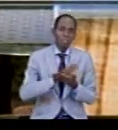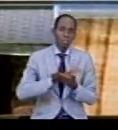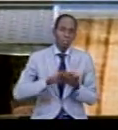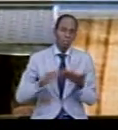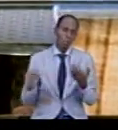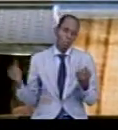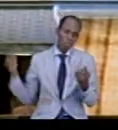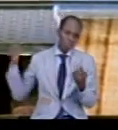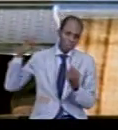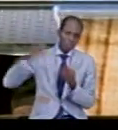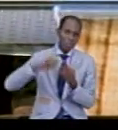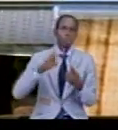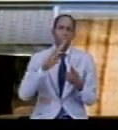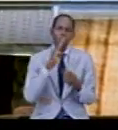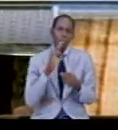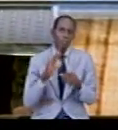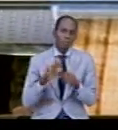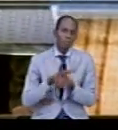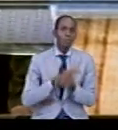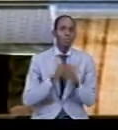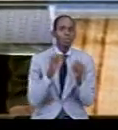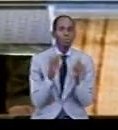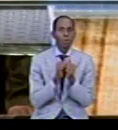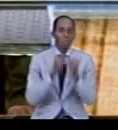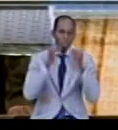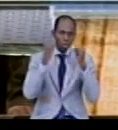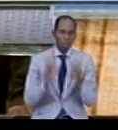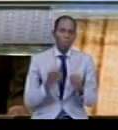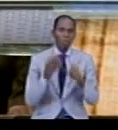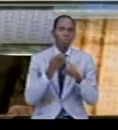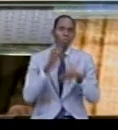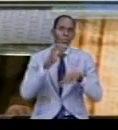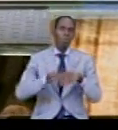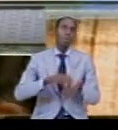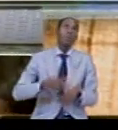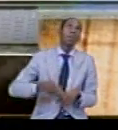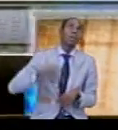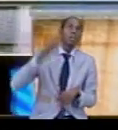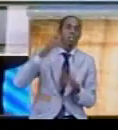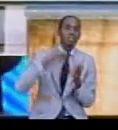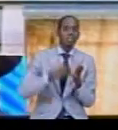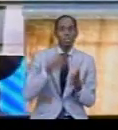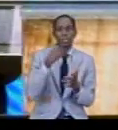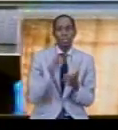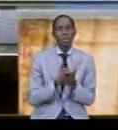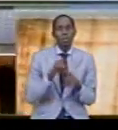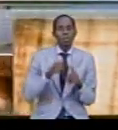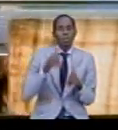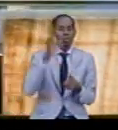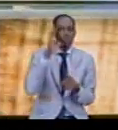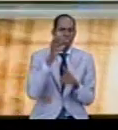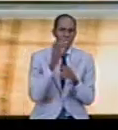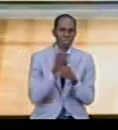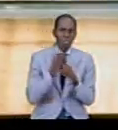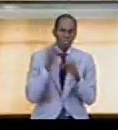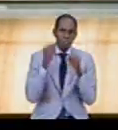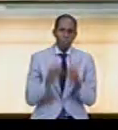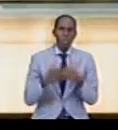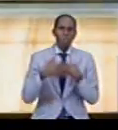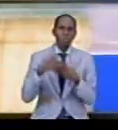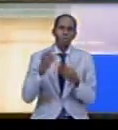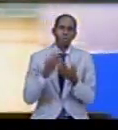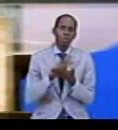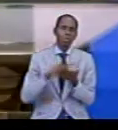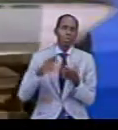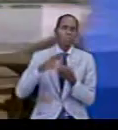until ye be endued with power from on high. It says, for ye shall receive power after that the Holy